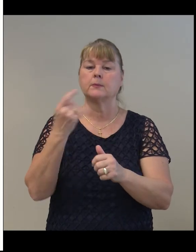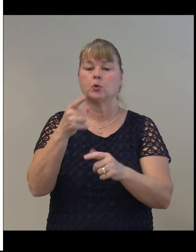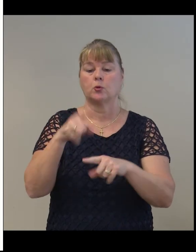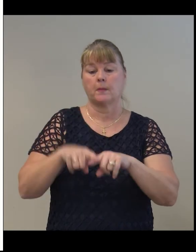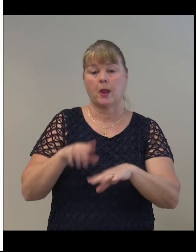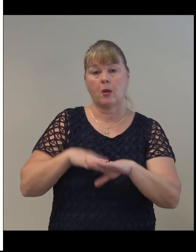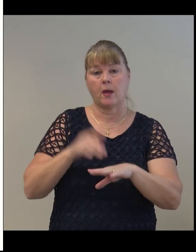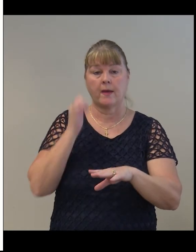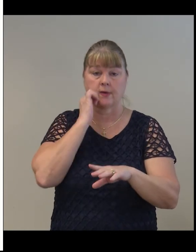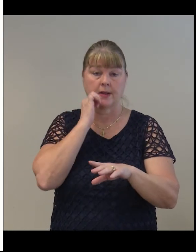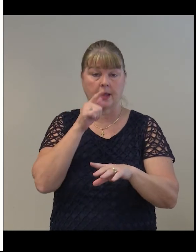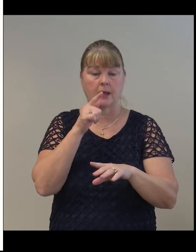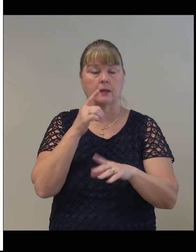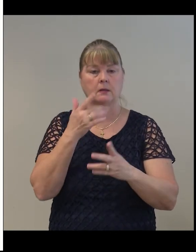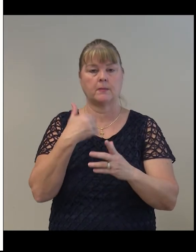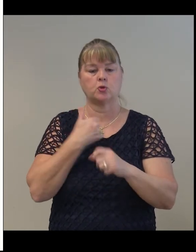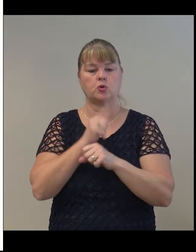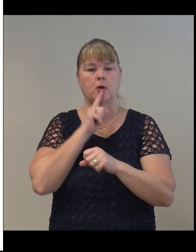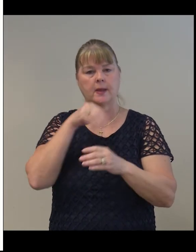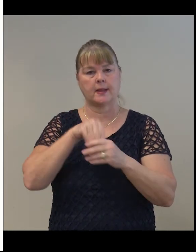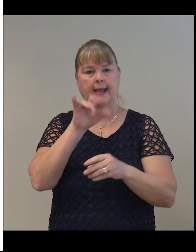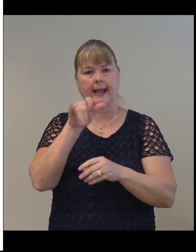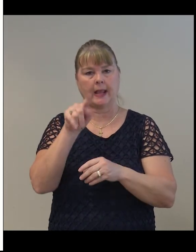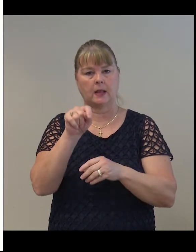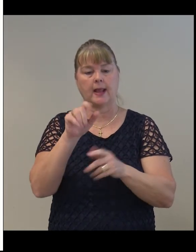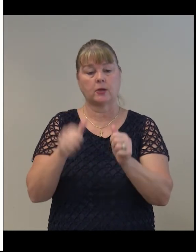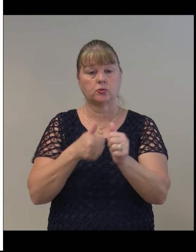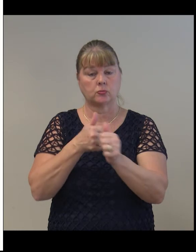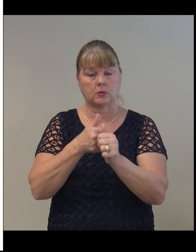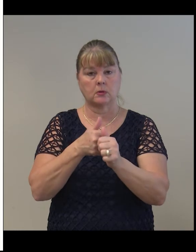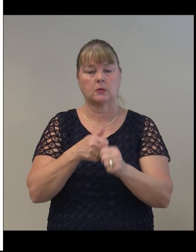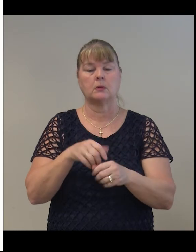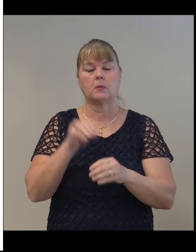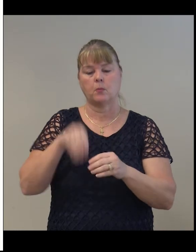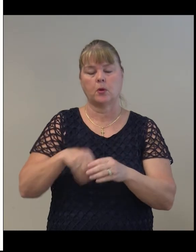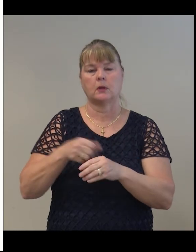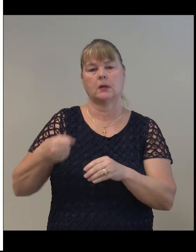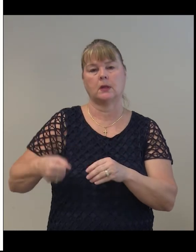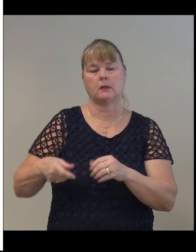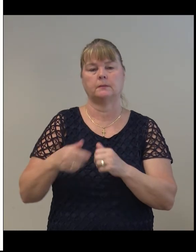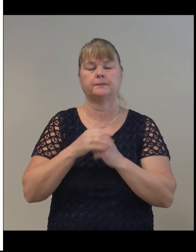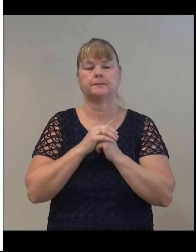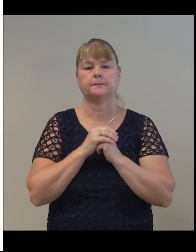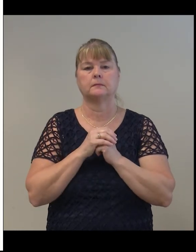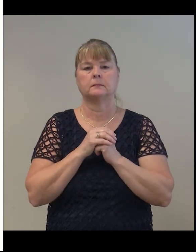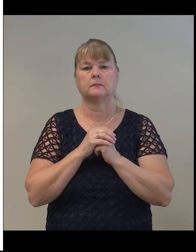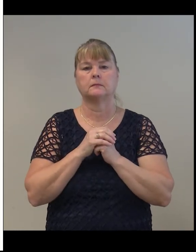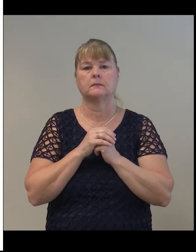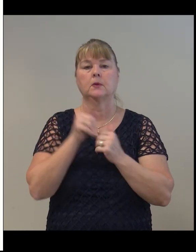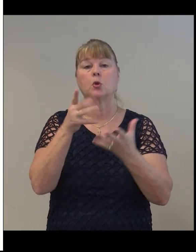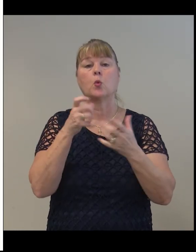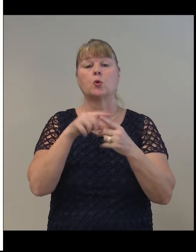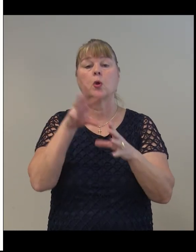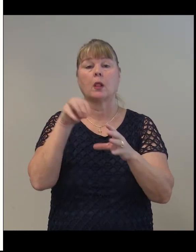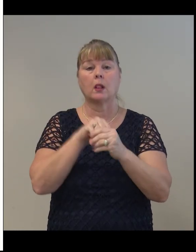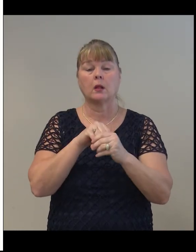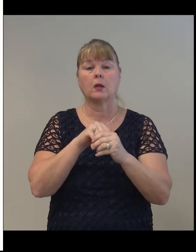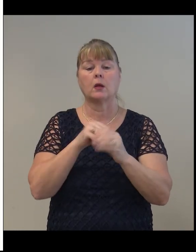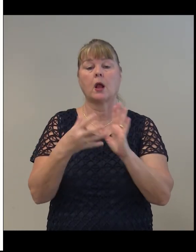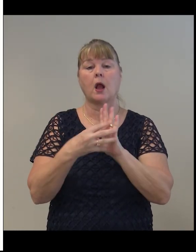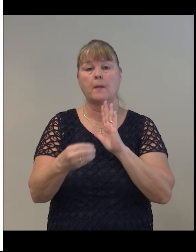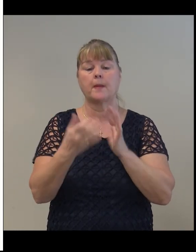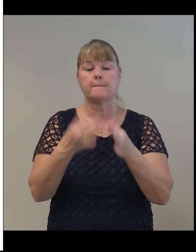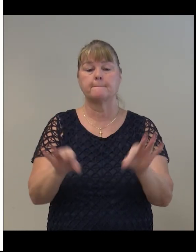that you rely on a daily basis. An extra, if possible, throw that in your emergency kit. You want to